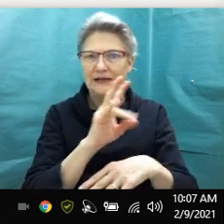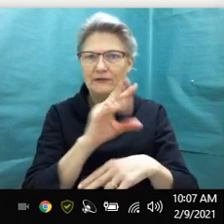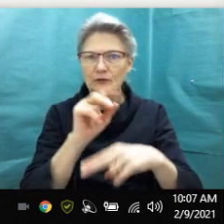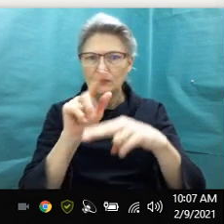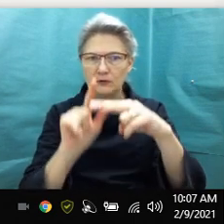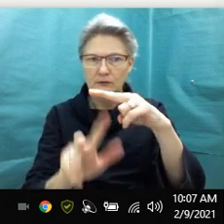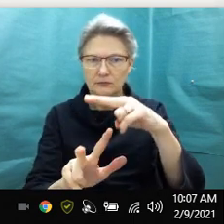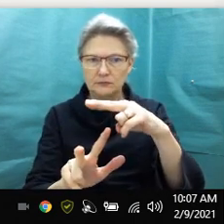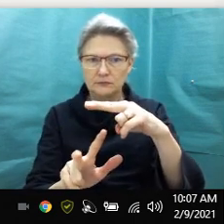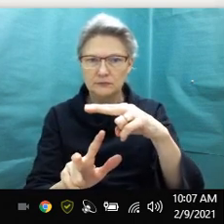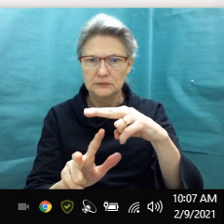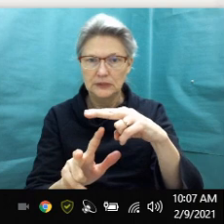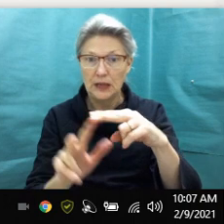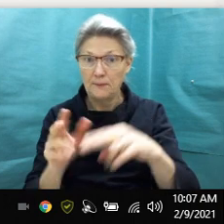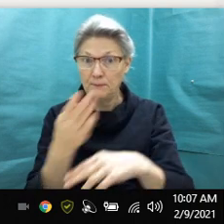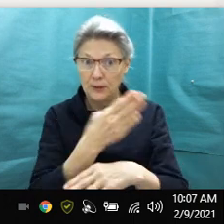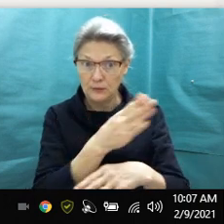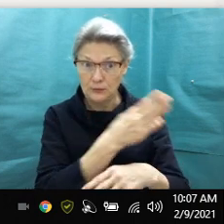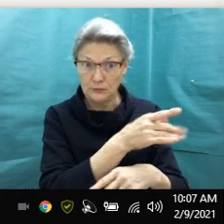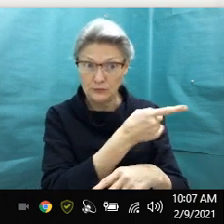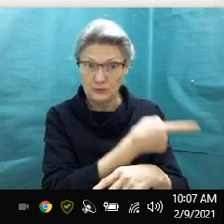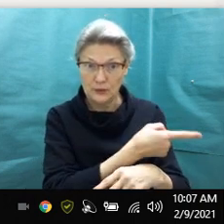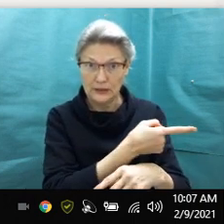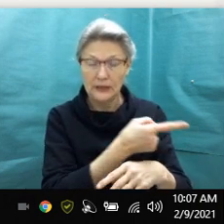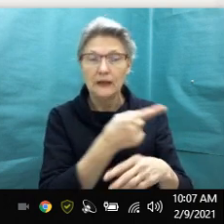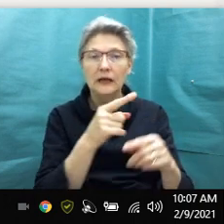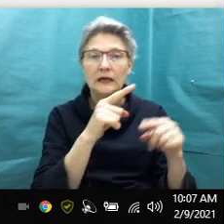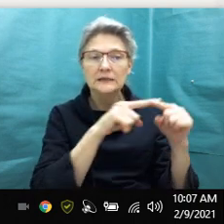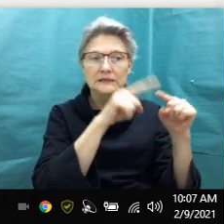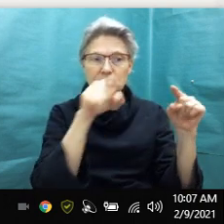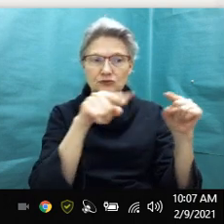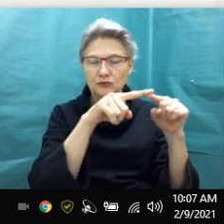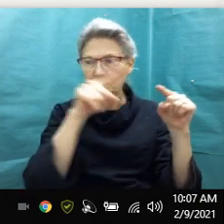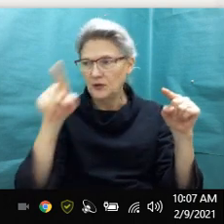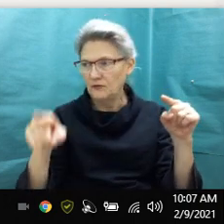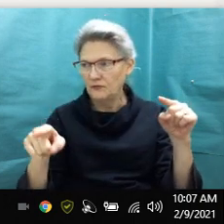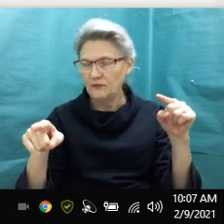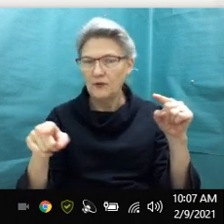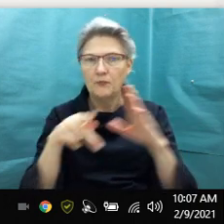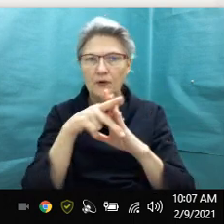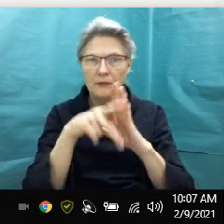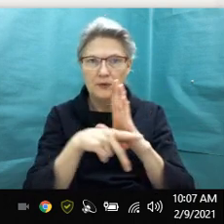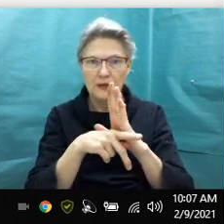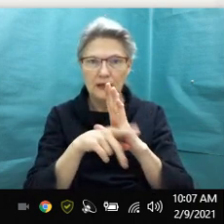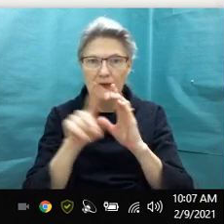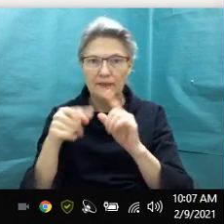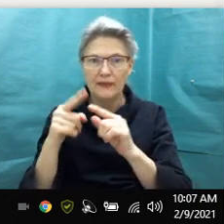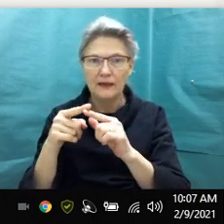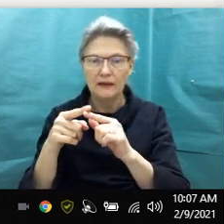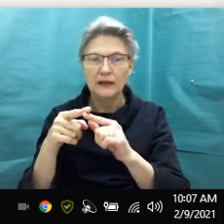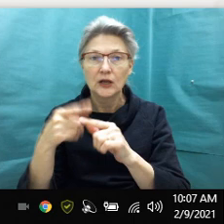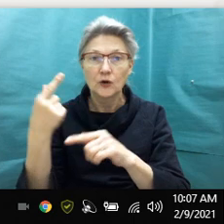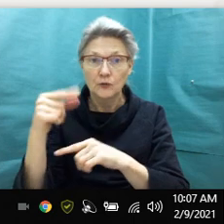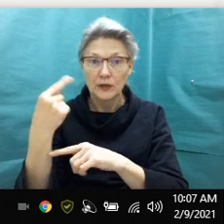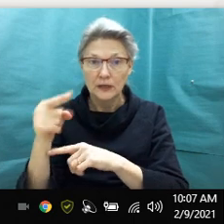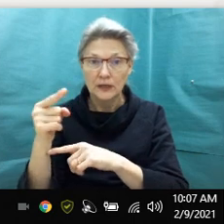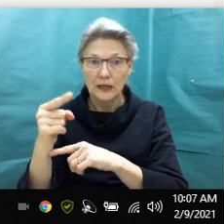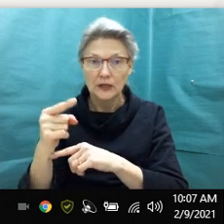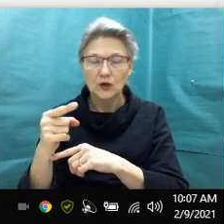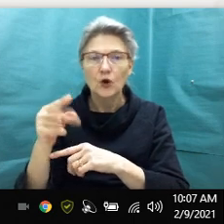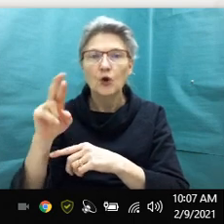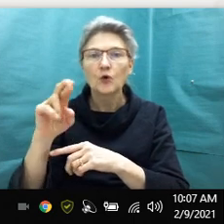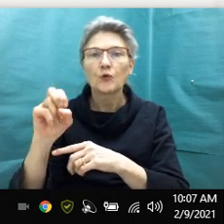1/3. So in blue, I did the distributive method or distributive property I used. And then in green,